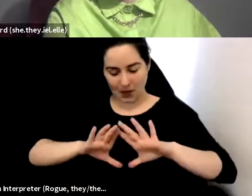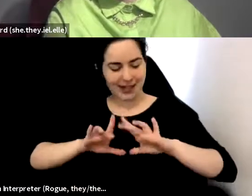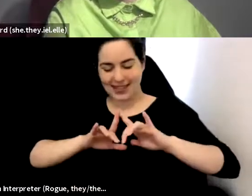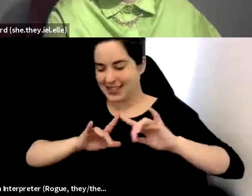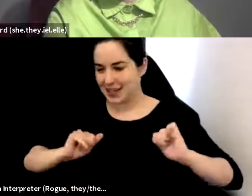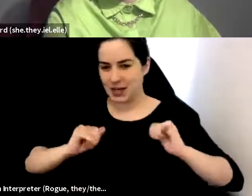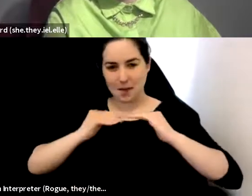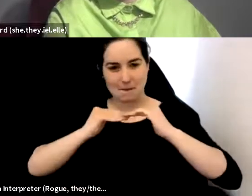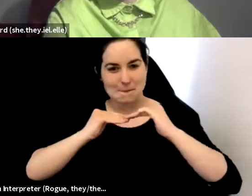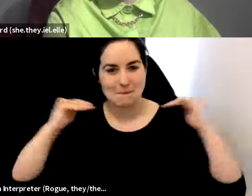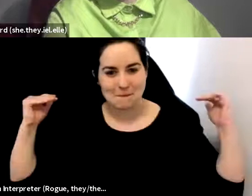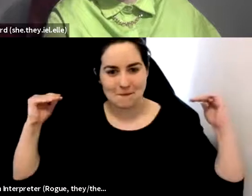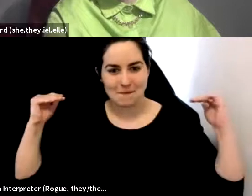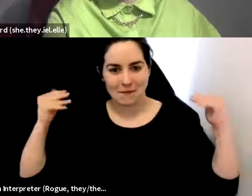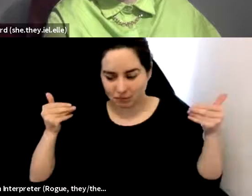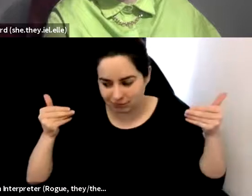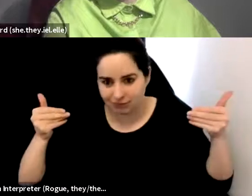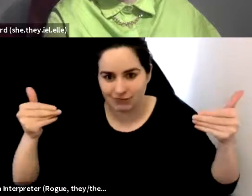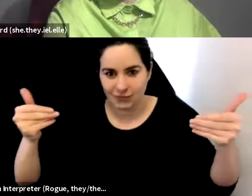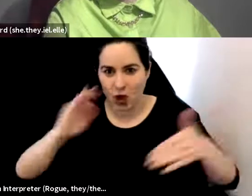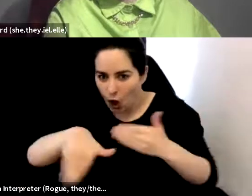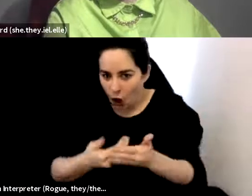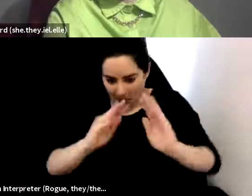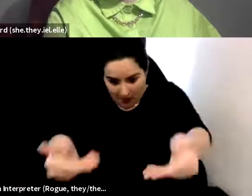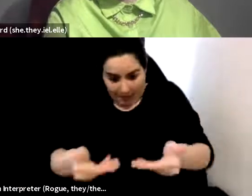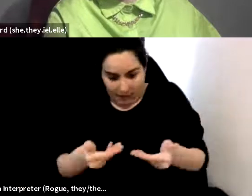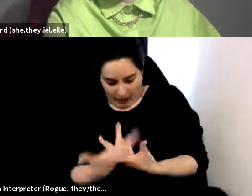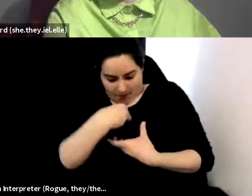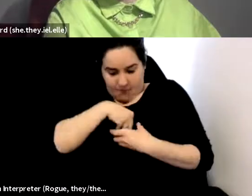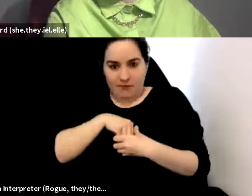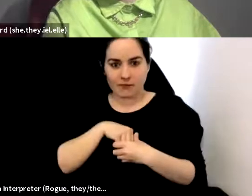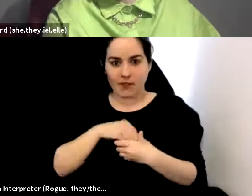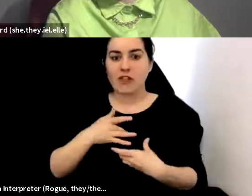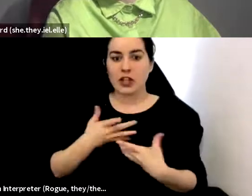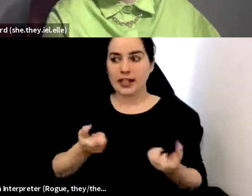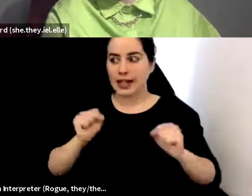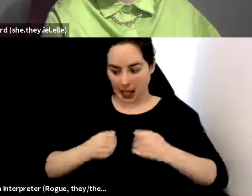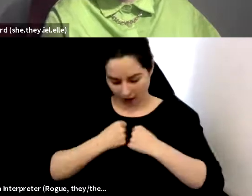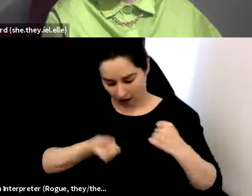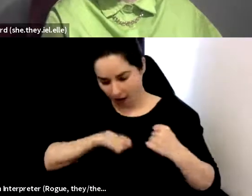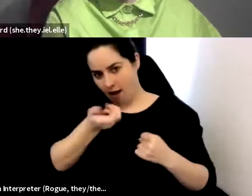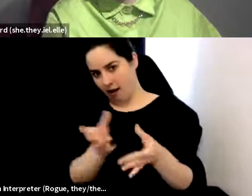I desire that everyone that I've invited into a space with me feels like they can contribute